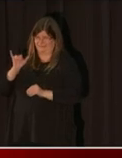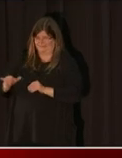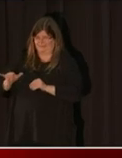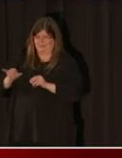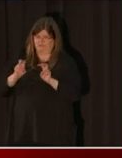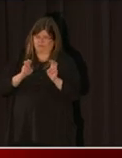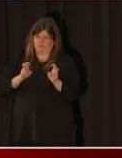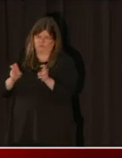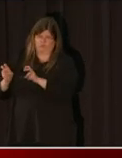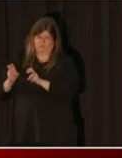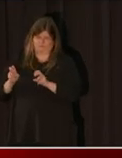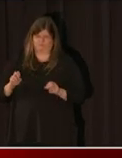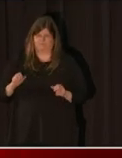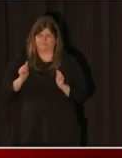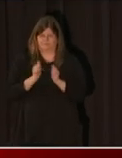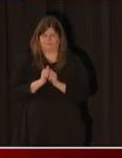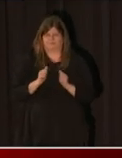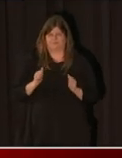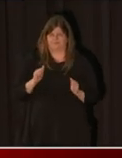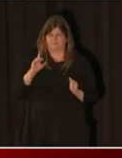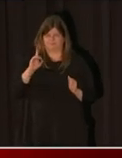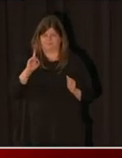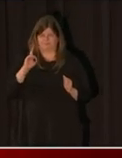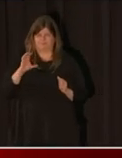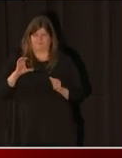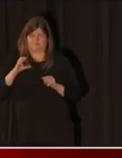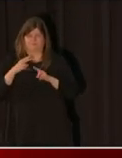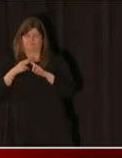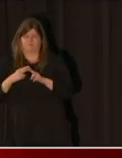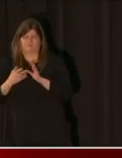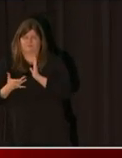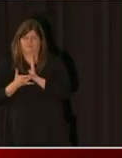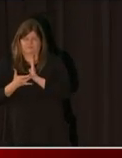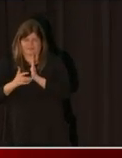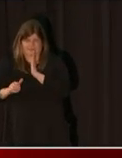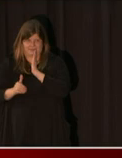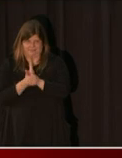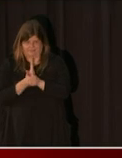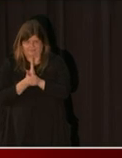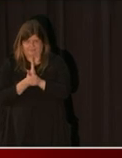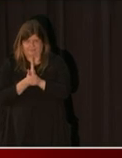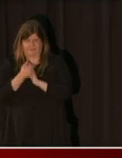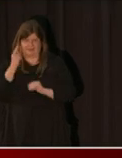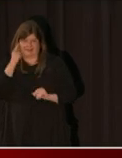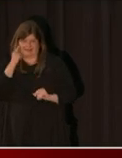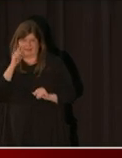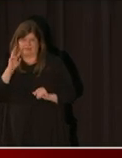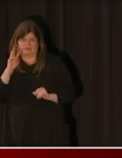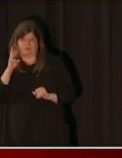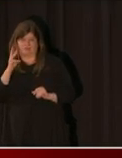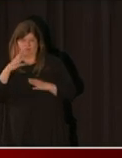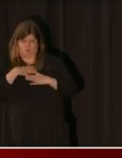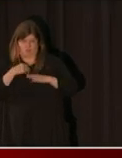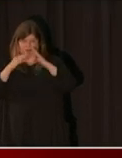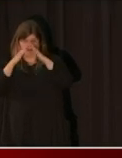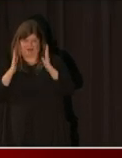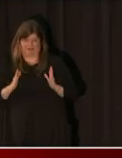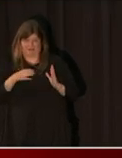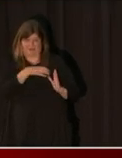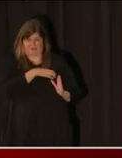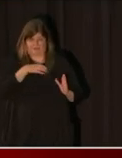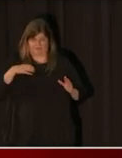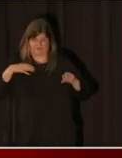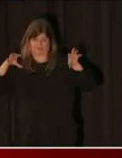amendment. I think both the White House and the Congress wanted to focus on small businesses